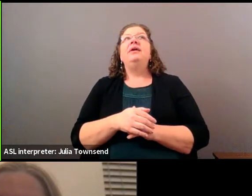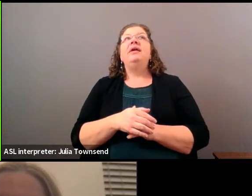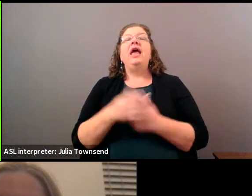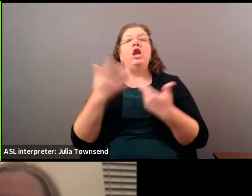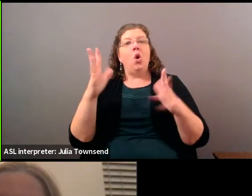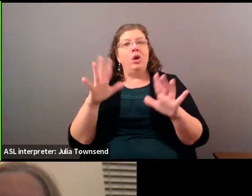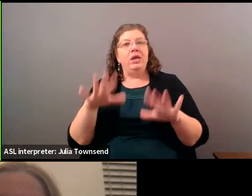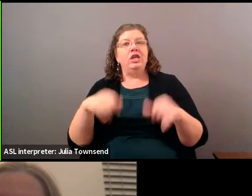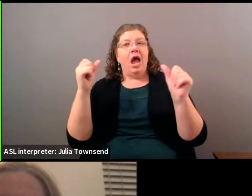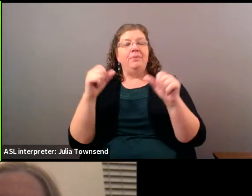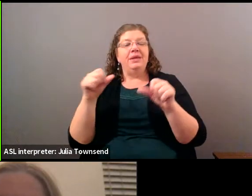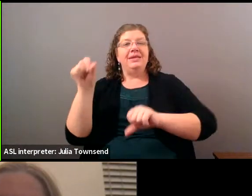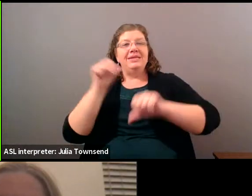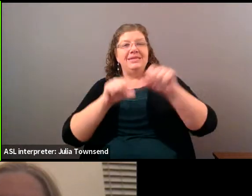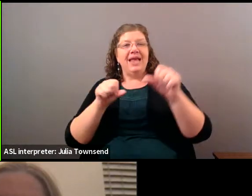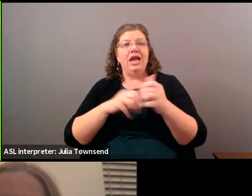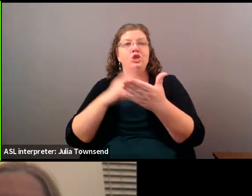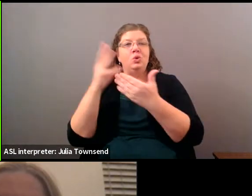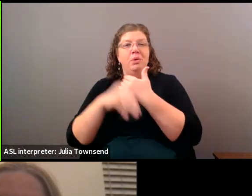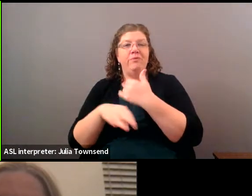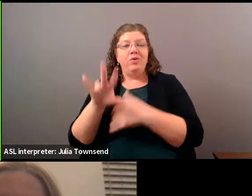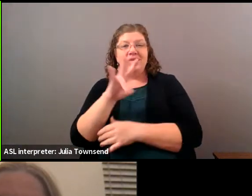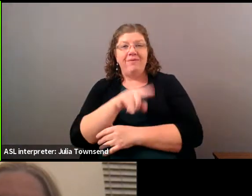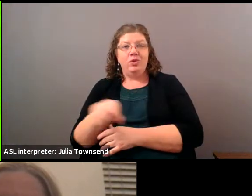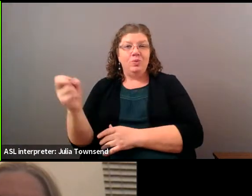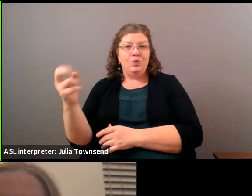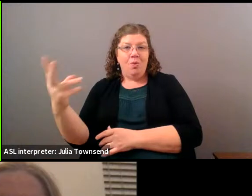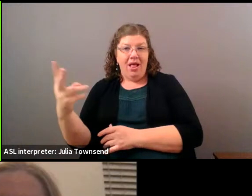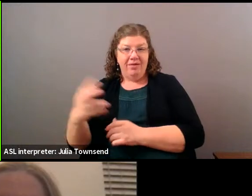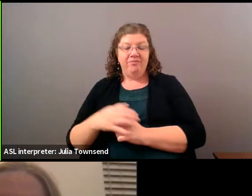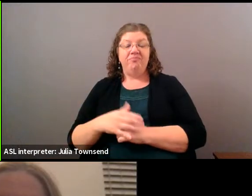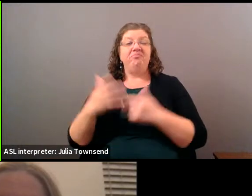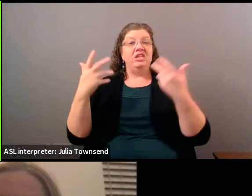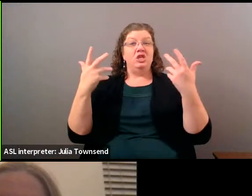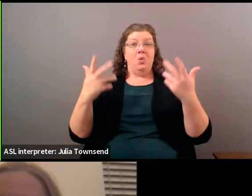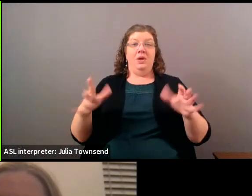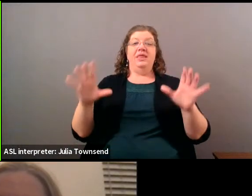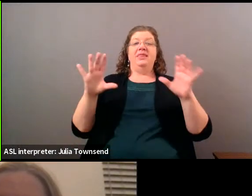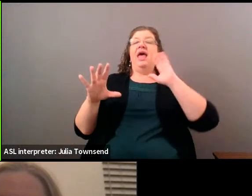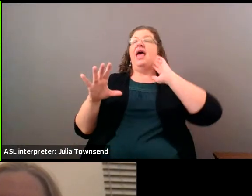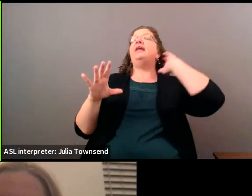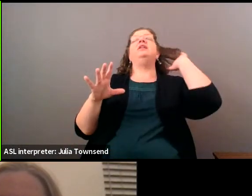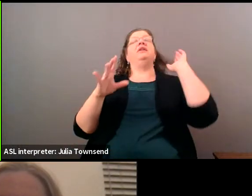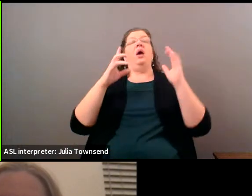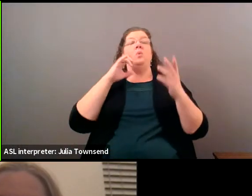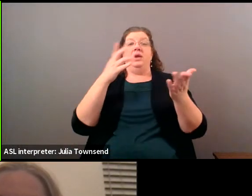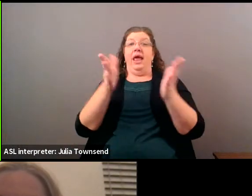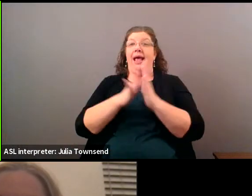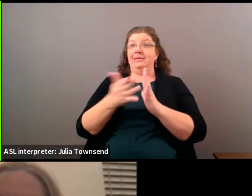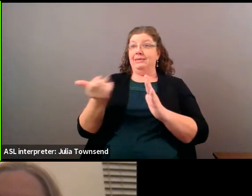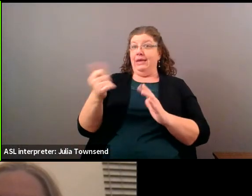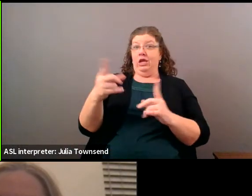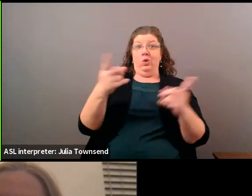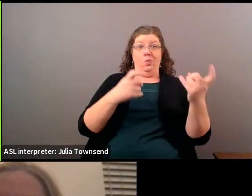science curriculum in 7-12. So with that, I would invite any questions you may